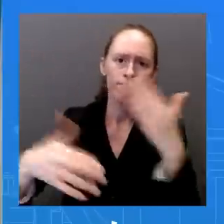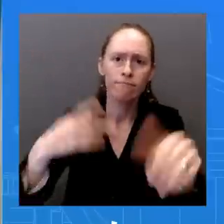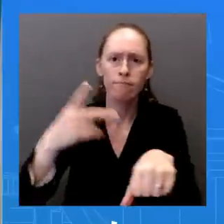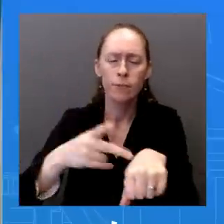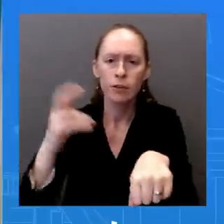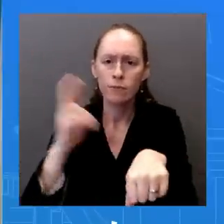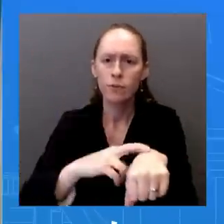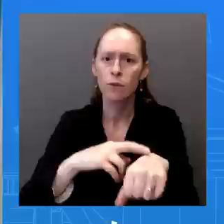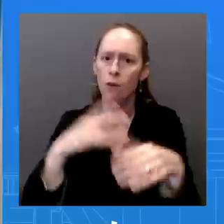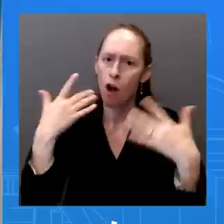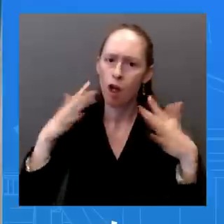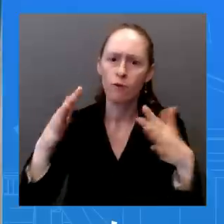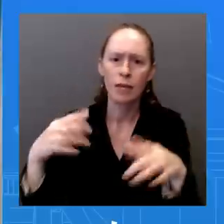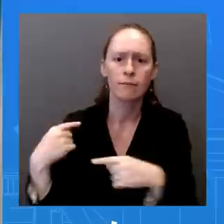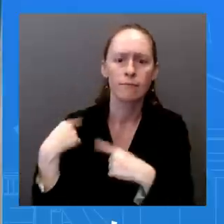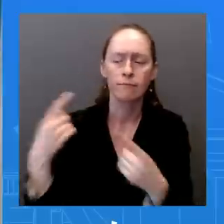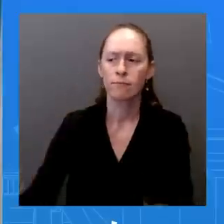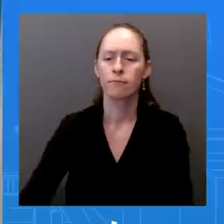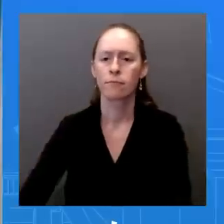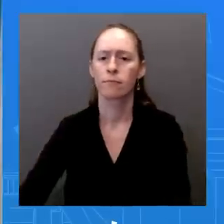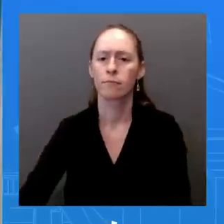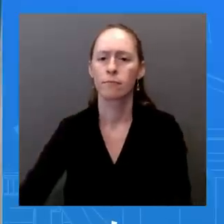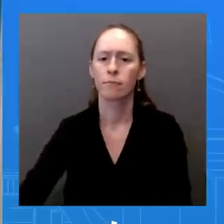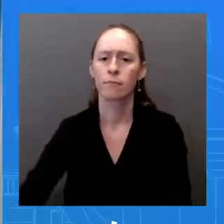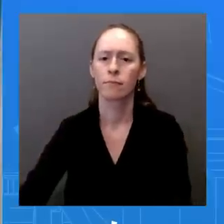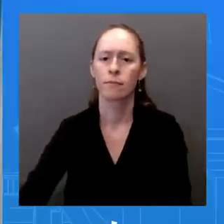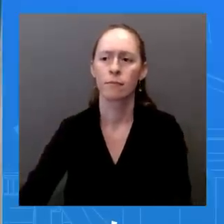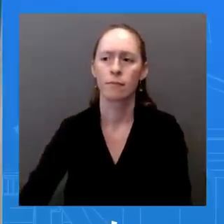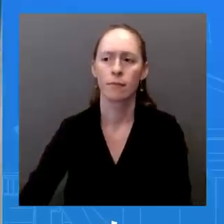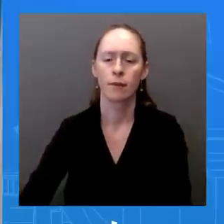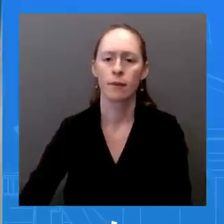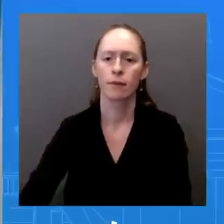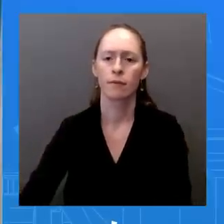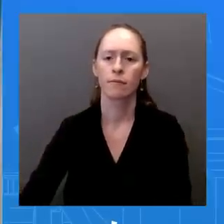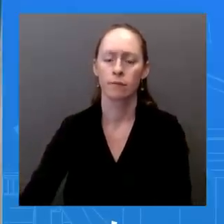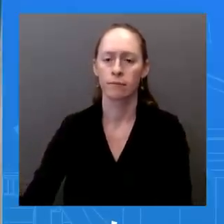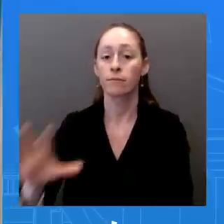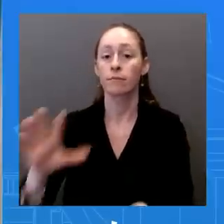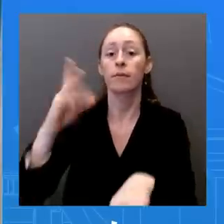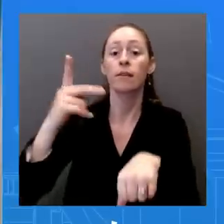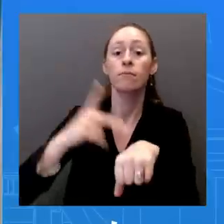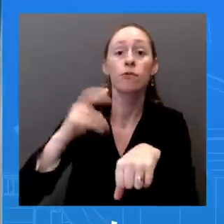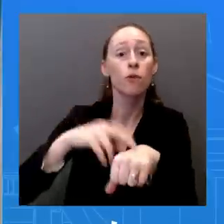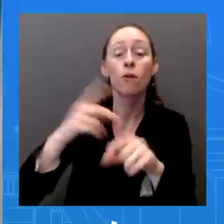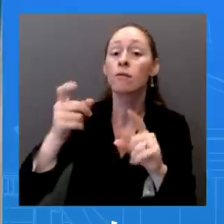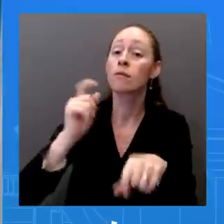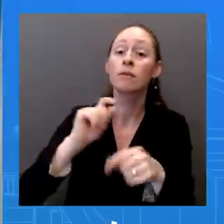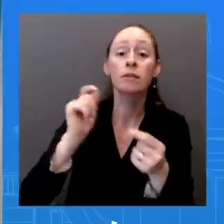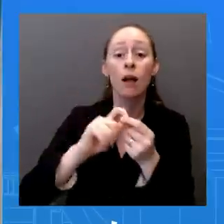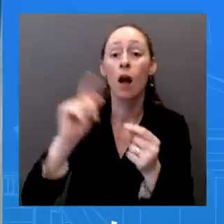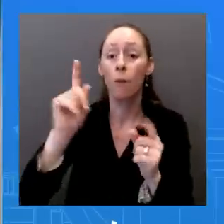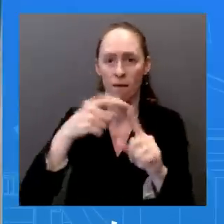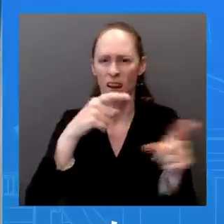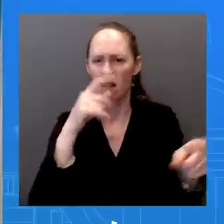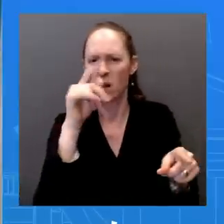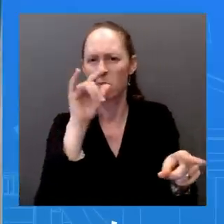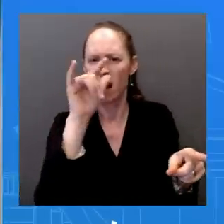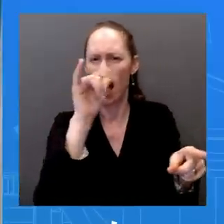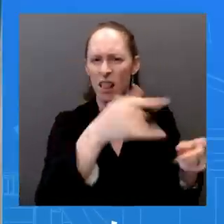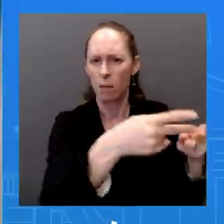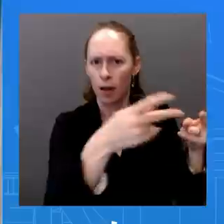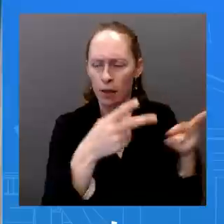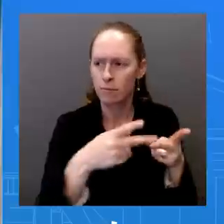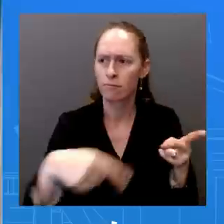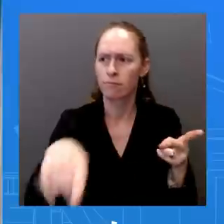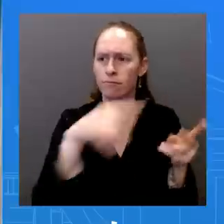Governor Pierluisi from Air Force One to discuss Puerto Rico's immediate needs as the storm made landfall.